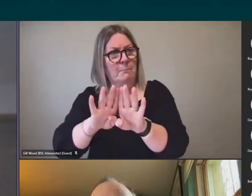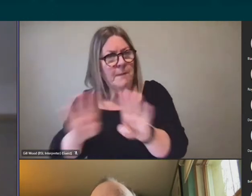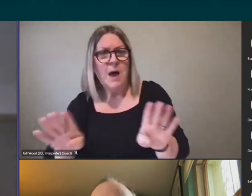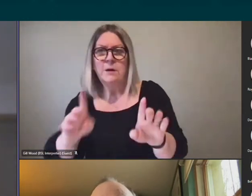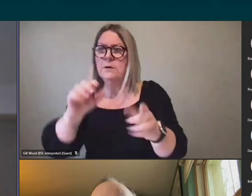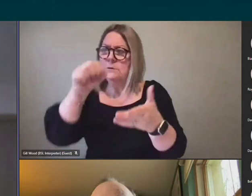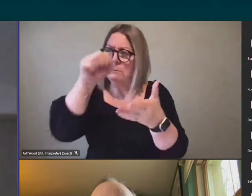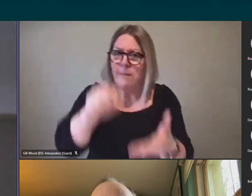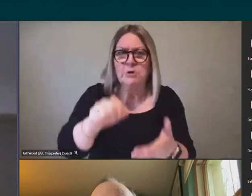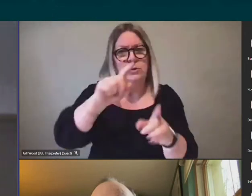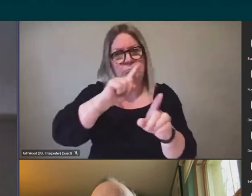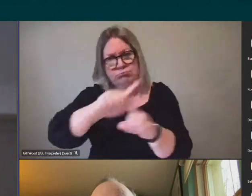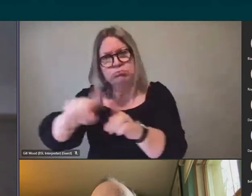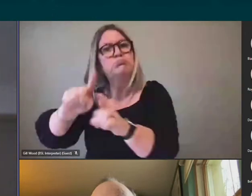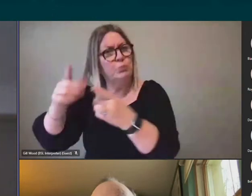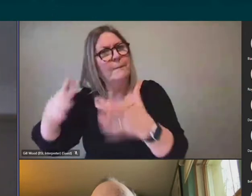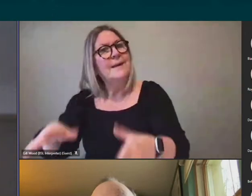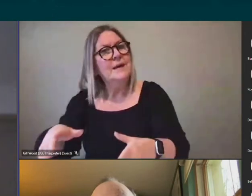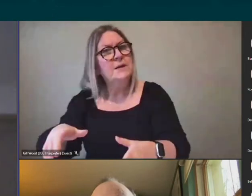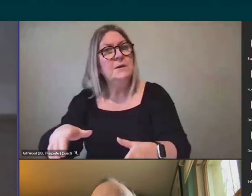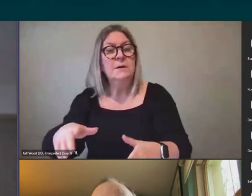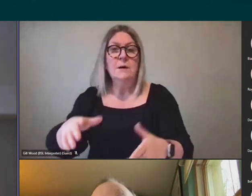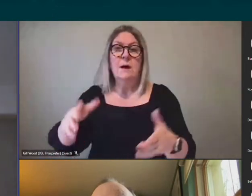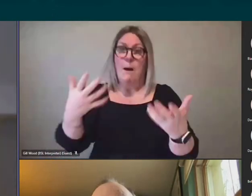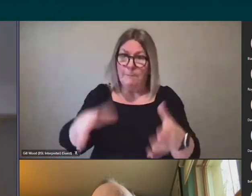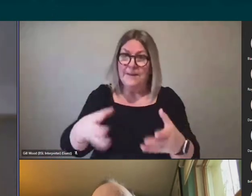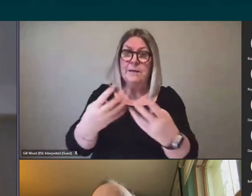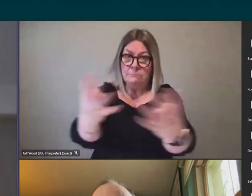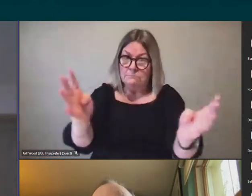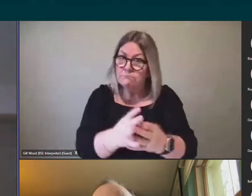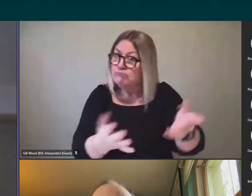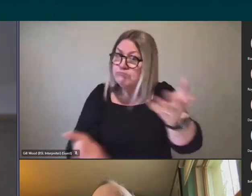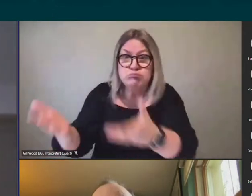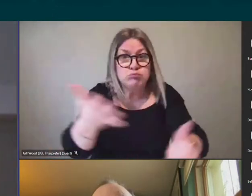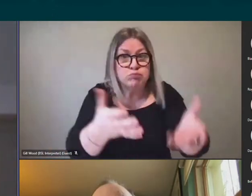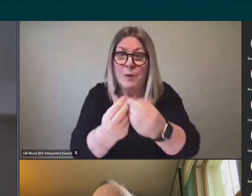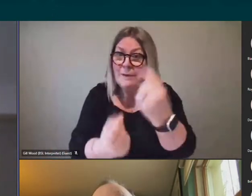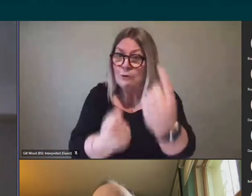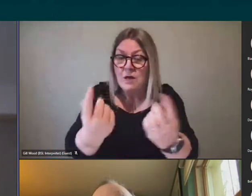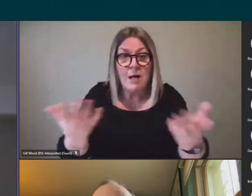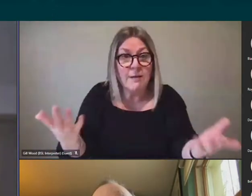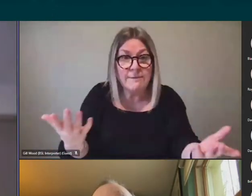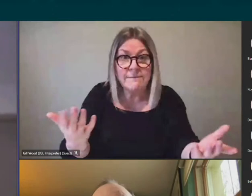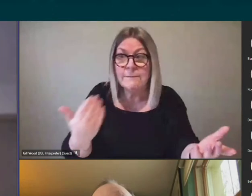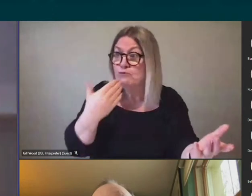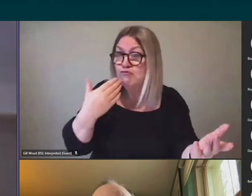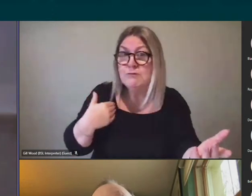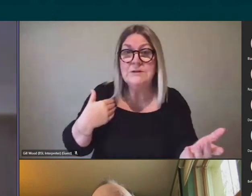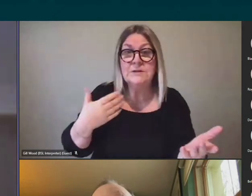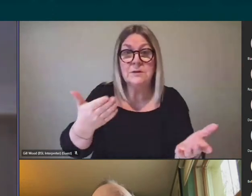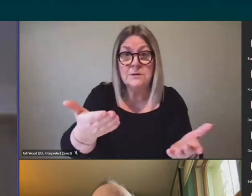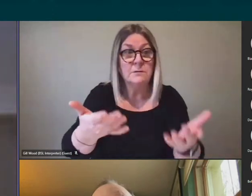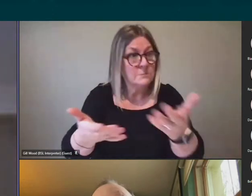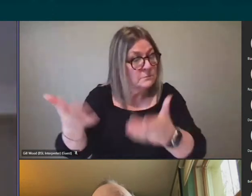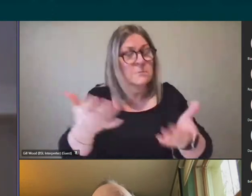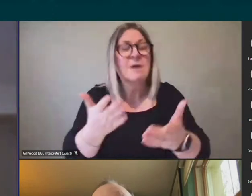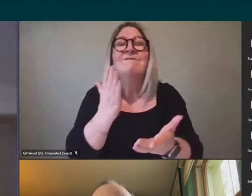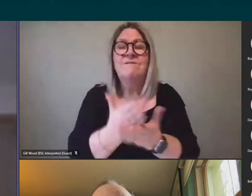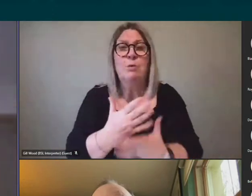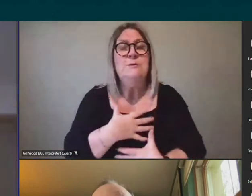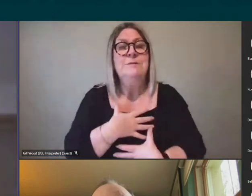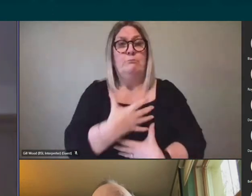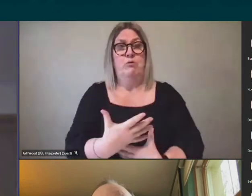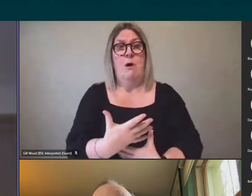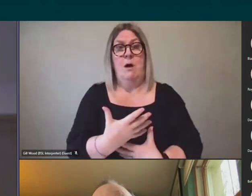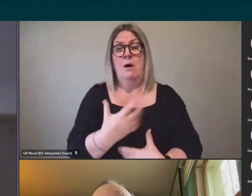panels. I've sat around the table with you as group leaders on many occasions in recent months. So I was really surprised to read on Facebook